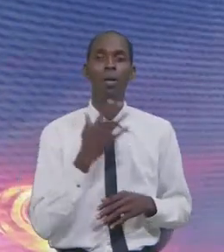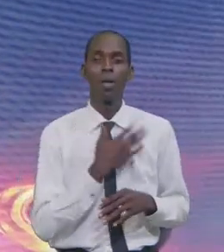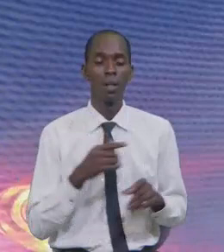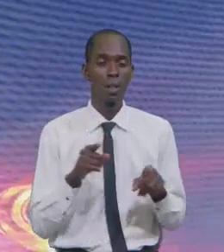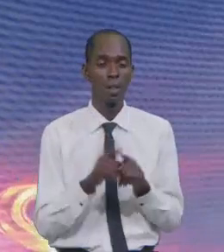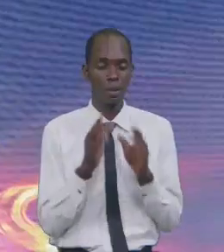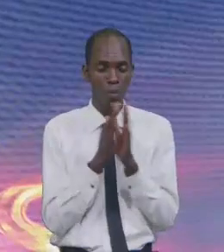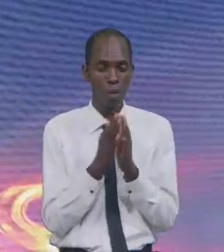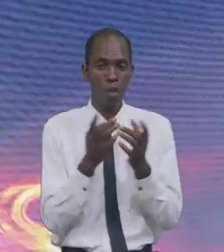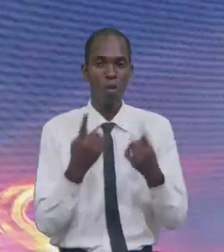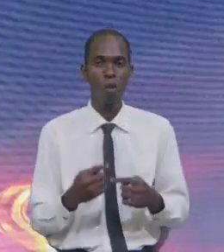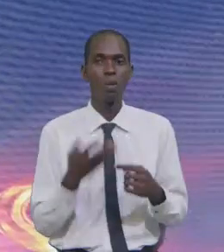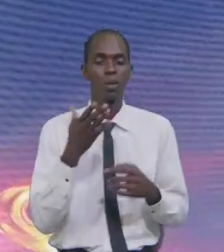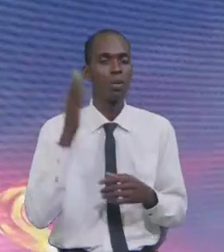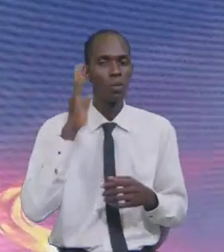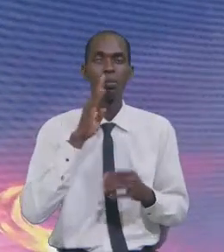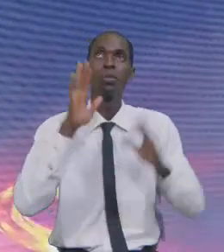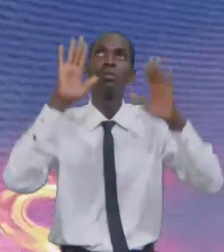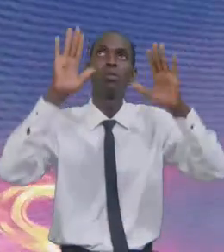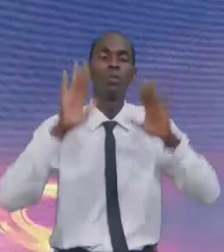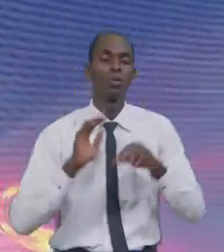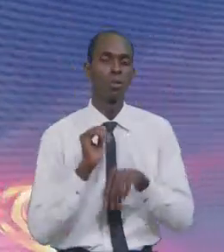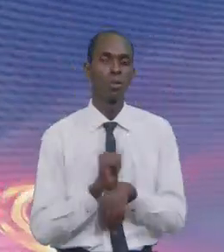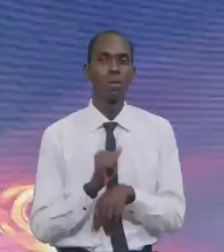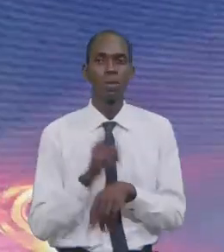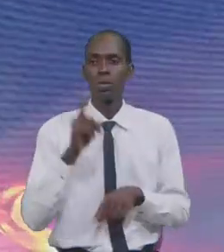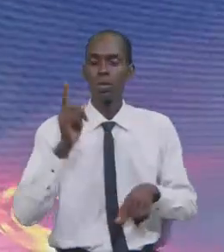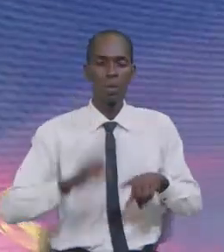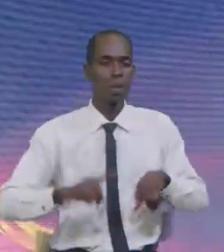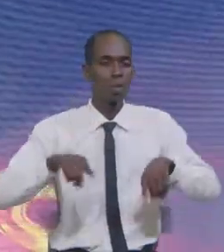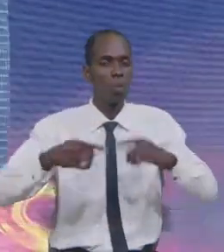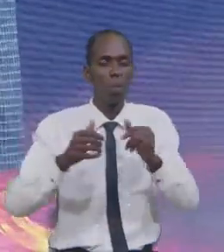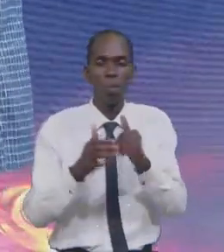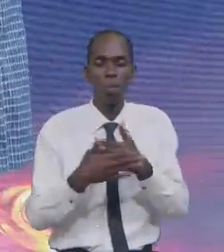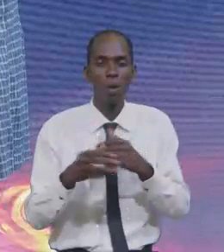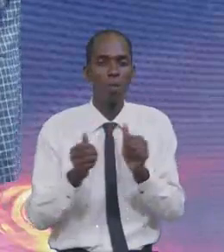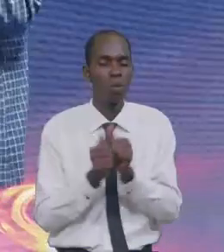will be miracles, signs, and wonders. You cannot go without the touch of God.